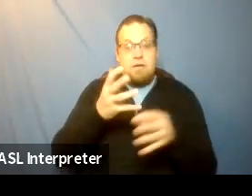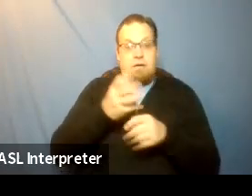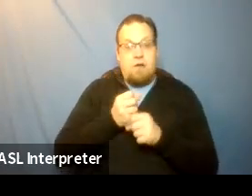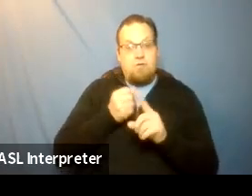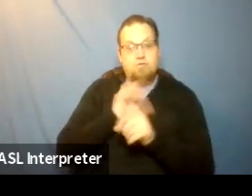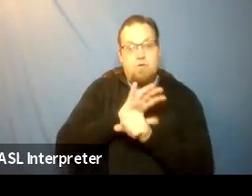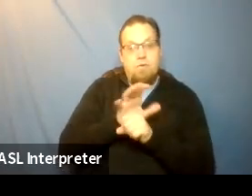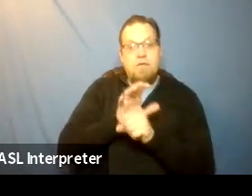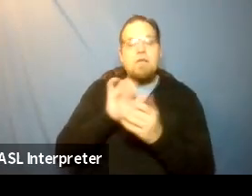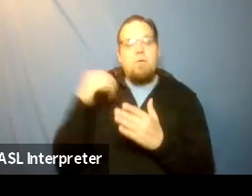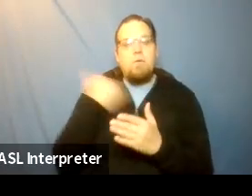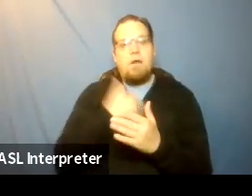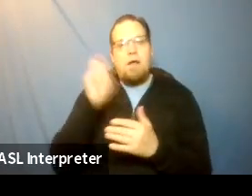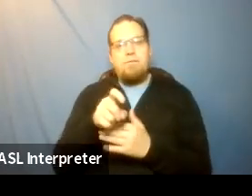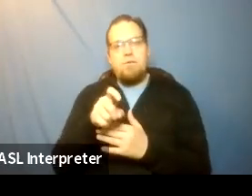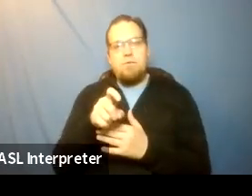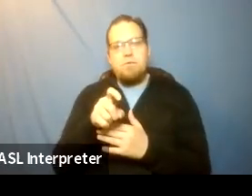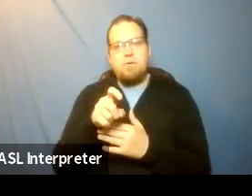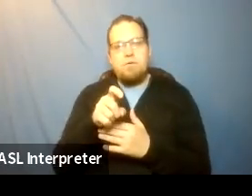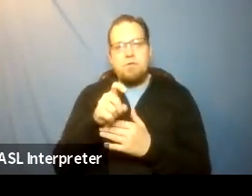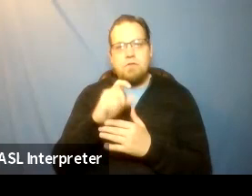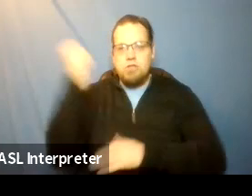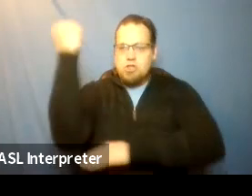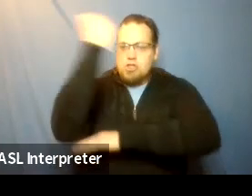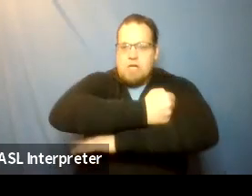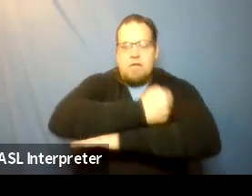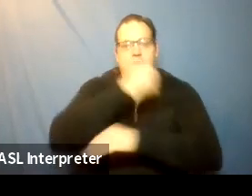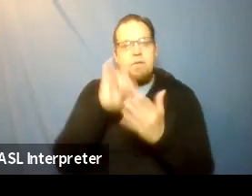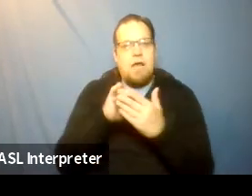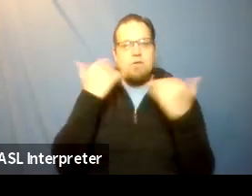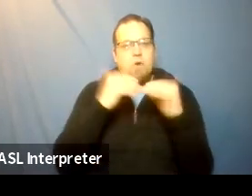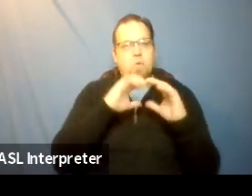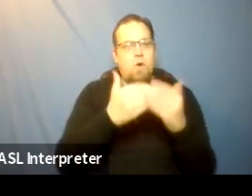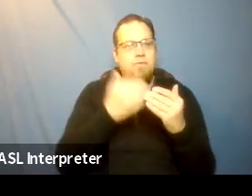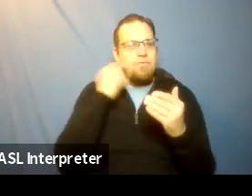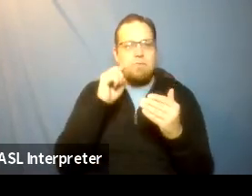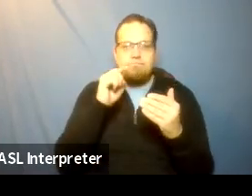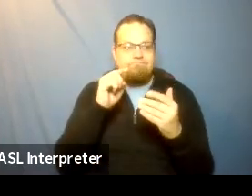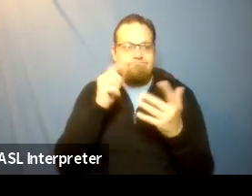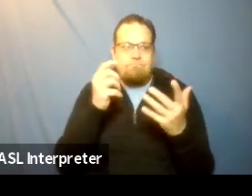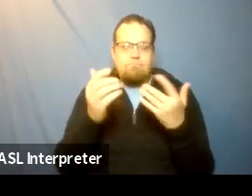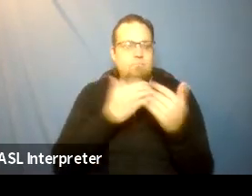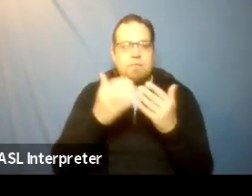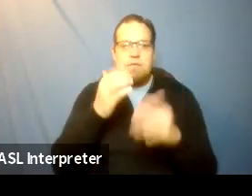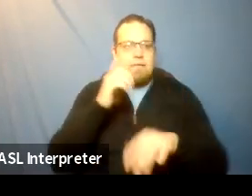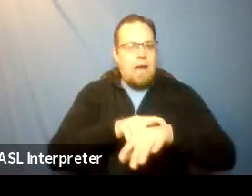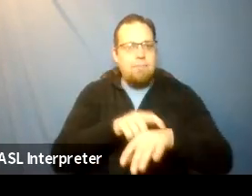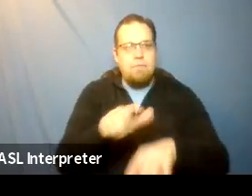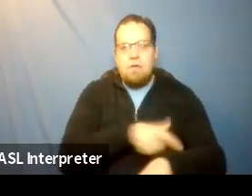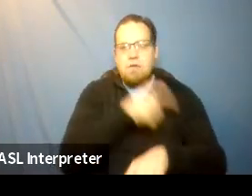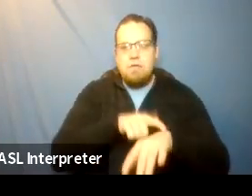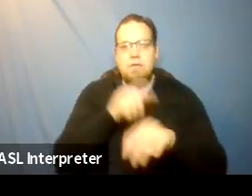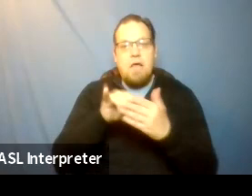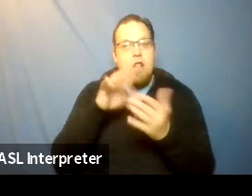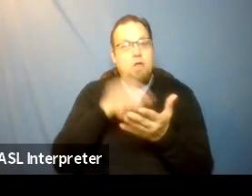where we have to, shut down that cohort for however long is required. That learning, again, that's why it's